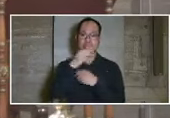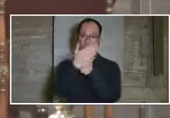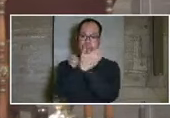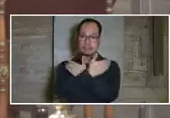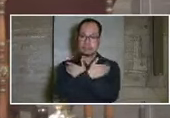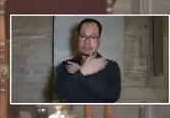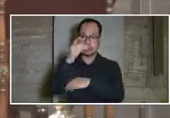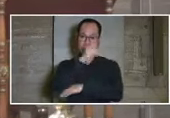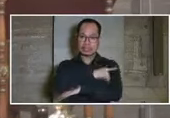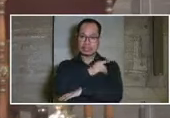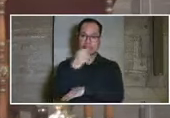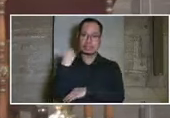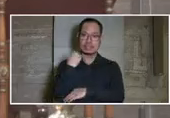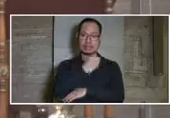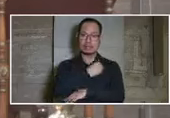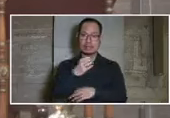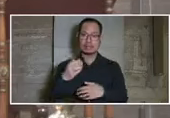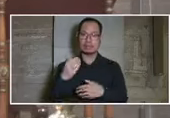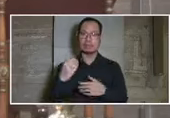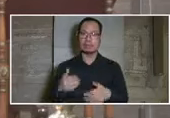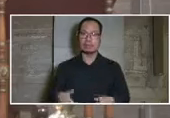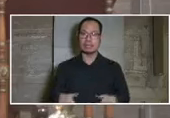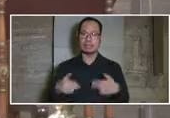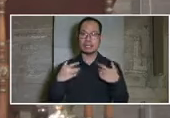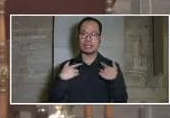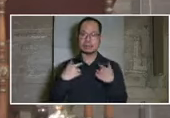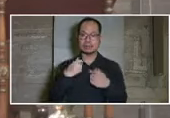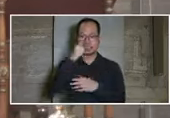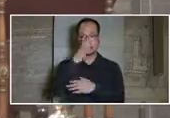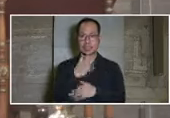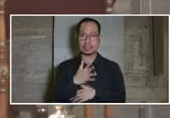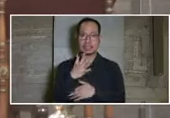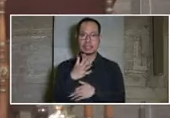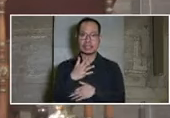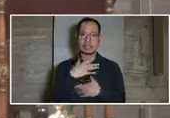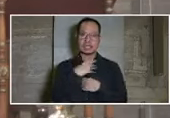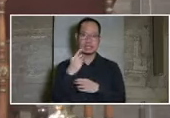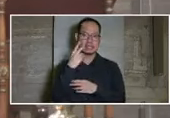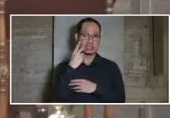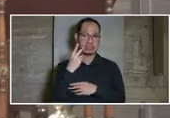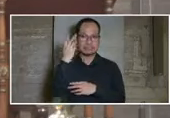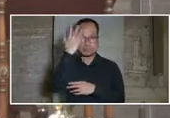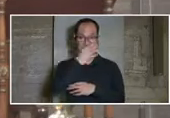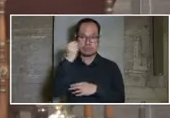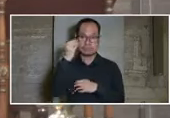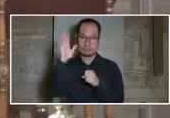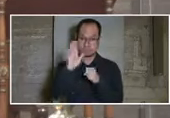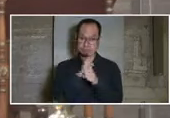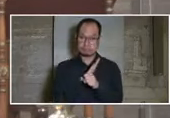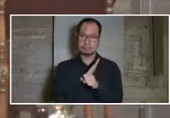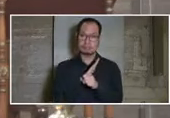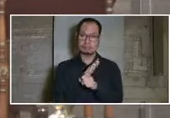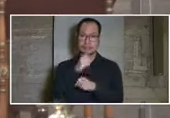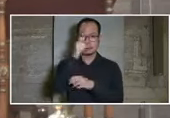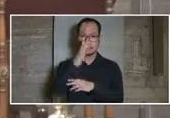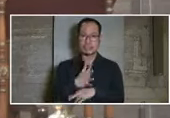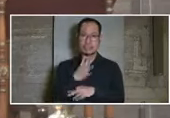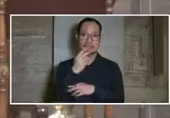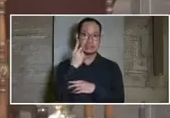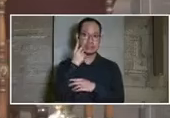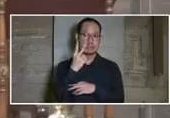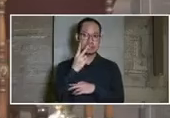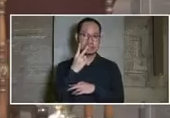the days of our life. God would want us to see beautiful. God would want us to see